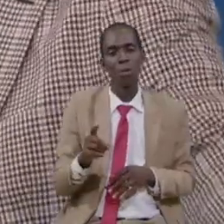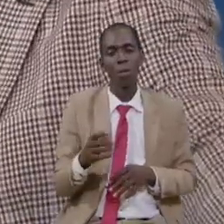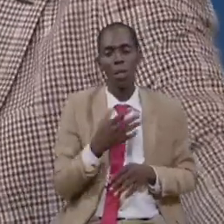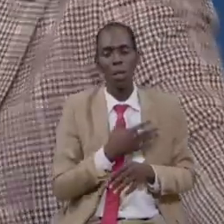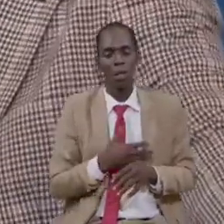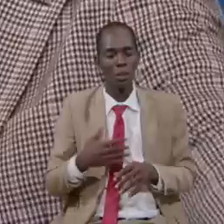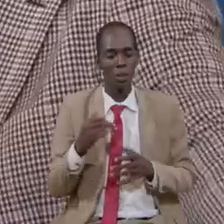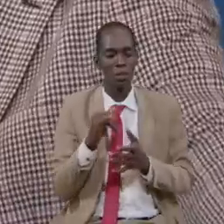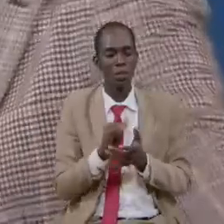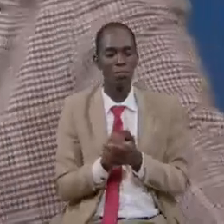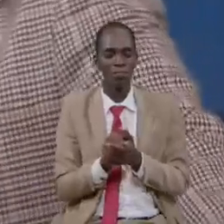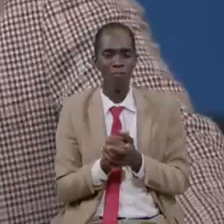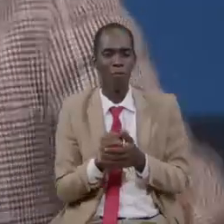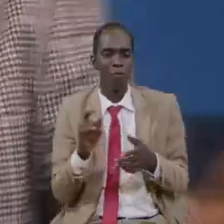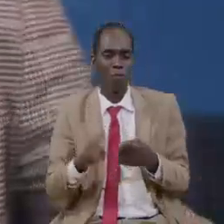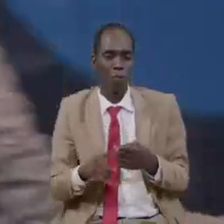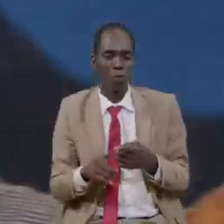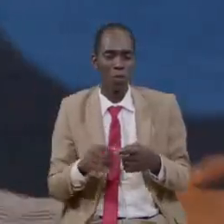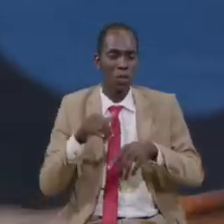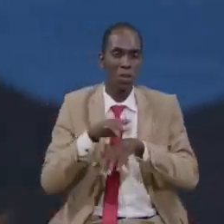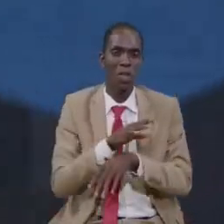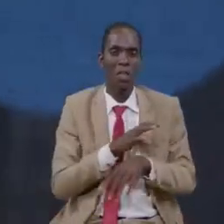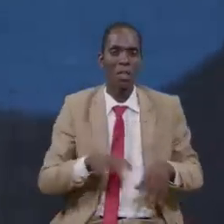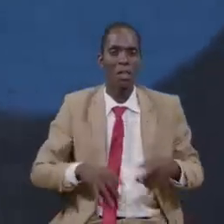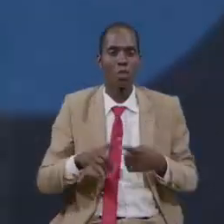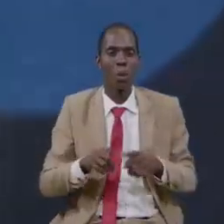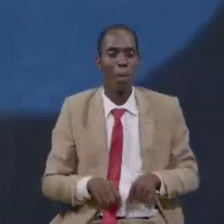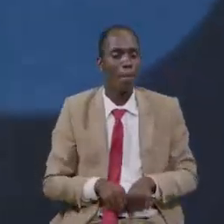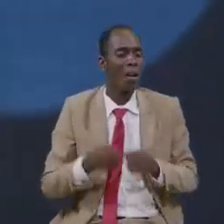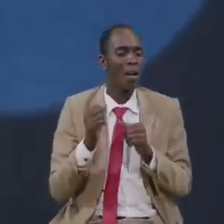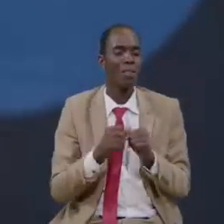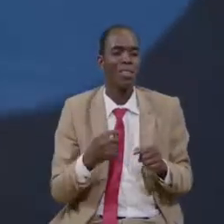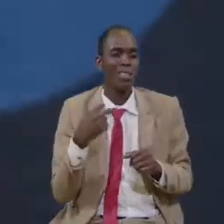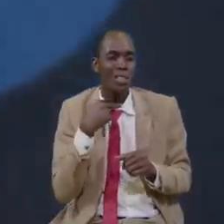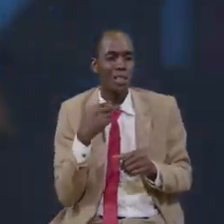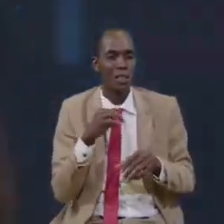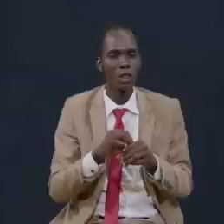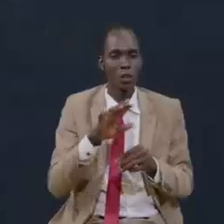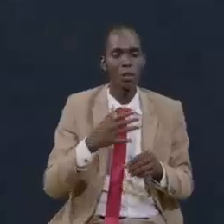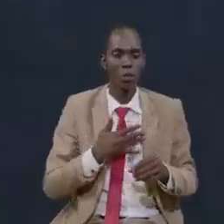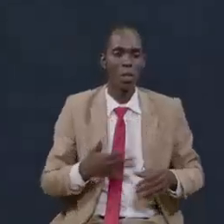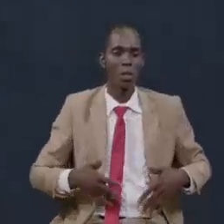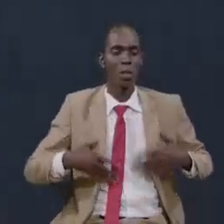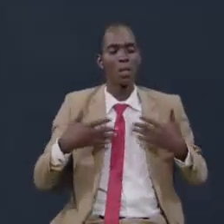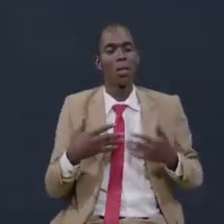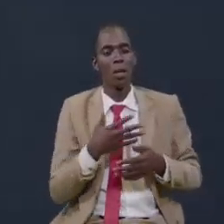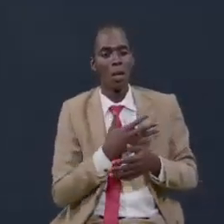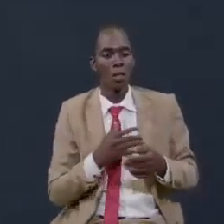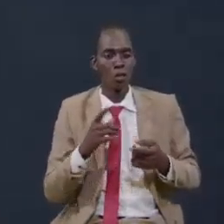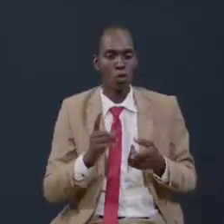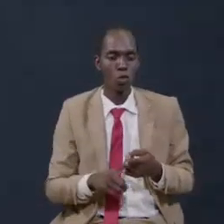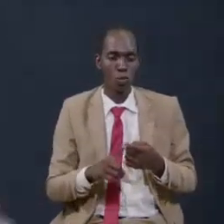yoke in my life, every yoke in your life. Do you need anyone else? Christ. And to subdue all